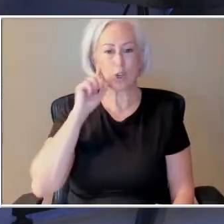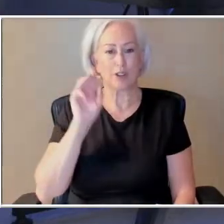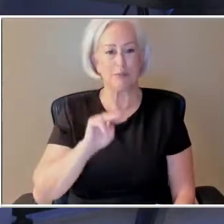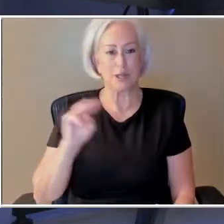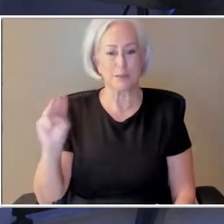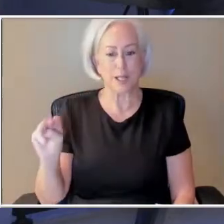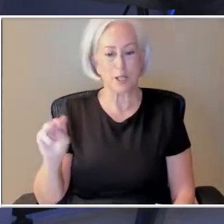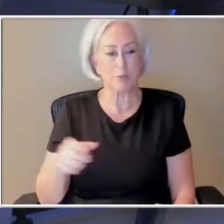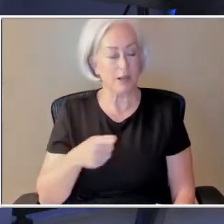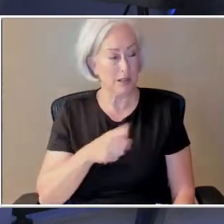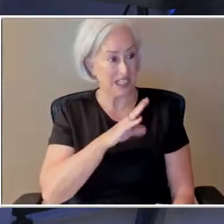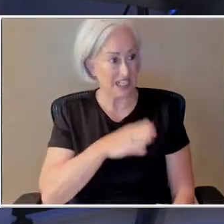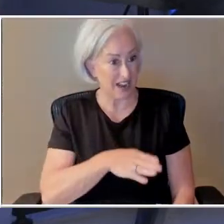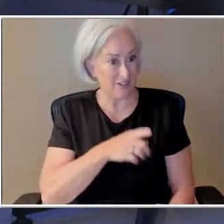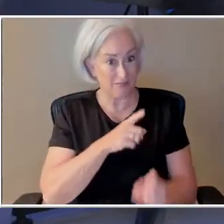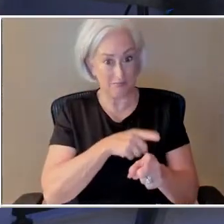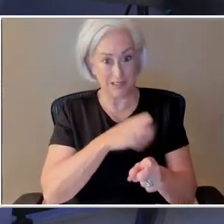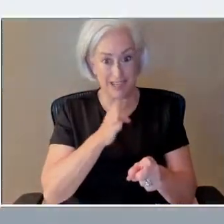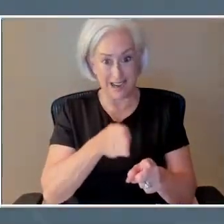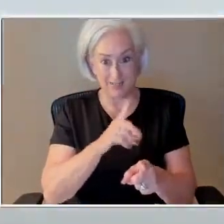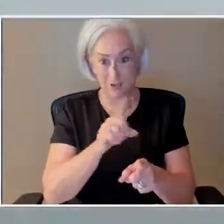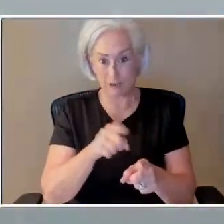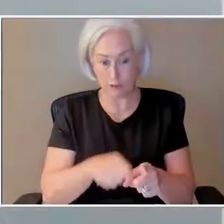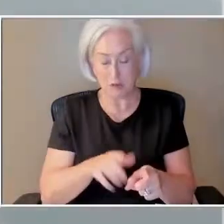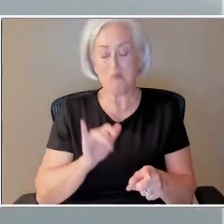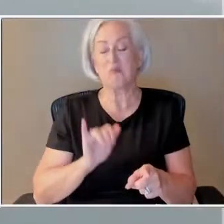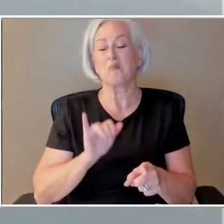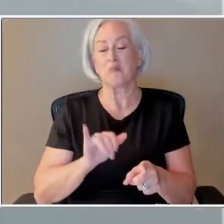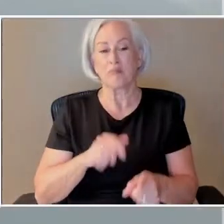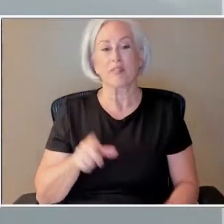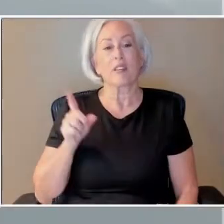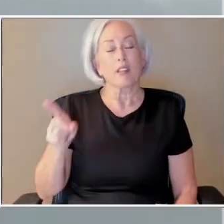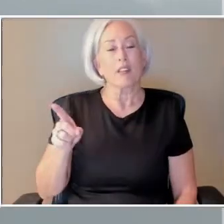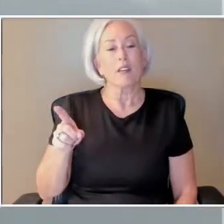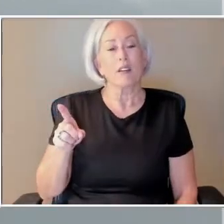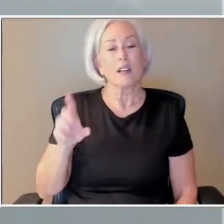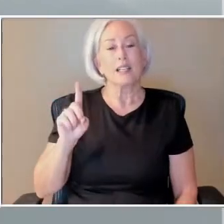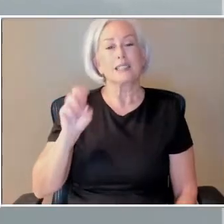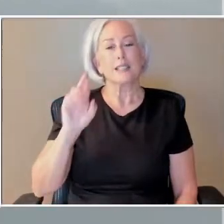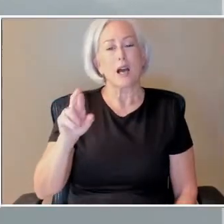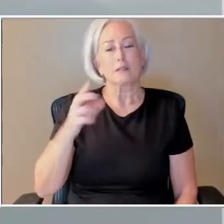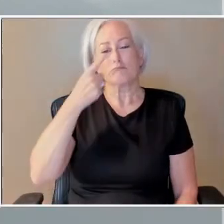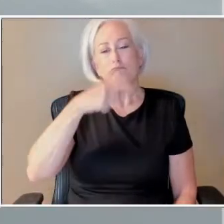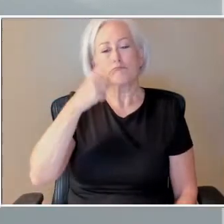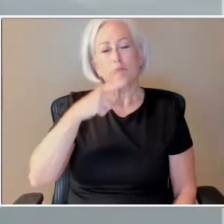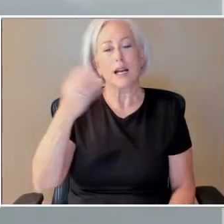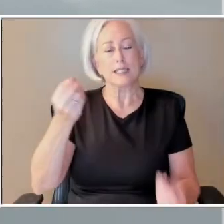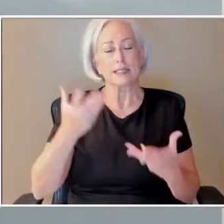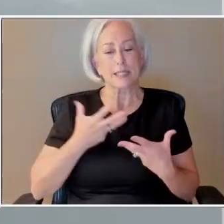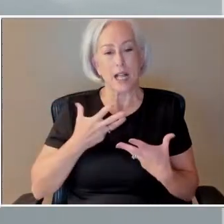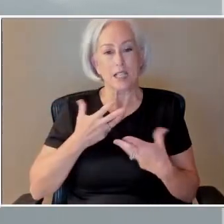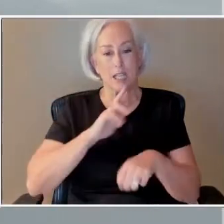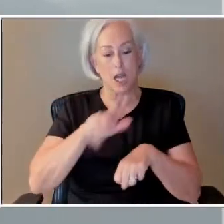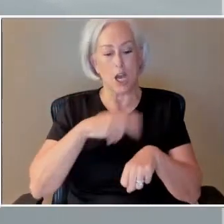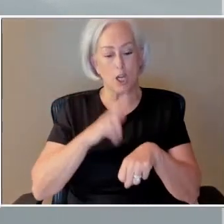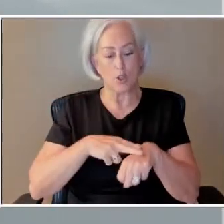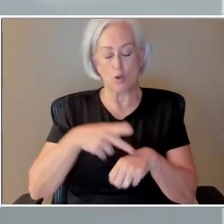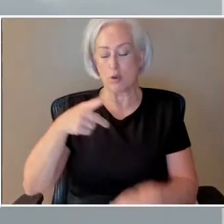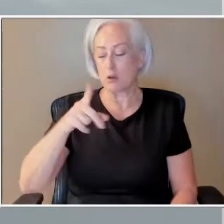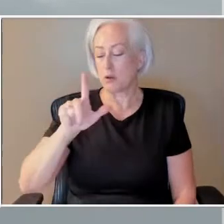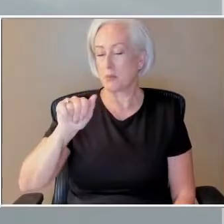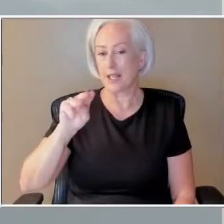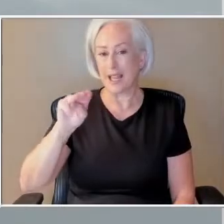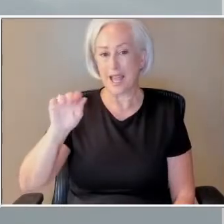of it. No, Lou, neither of us. Never heard of multiple myeloma. So, doctor, how does a normal plasma cell compare to a